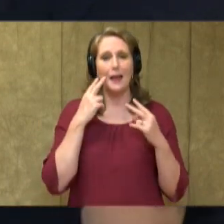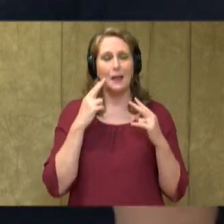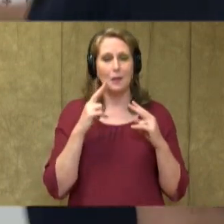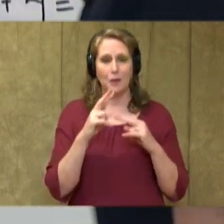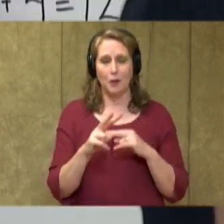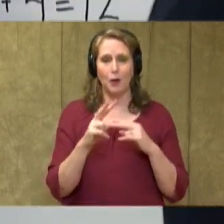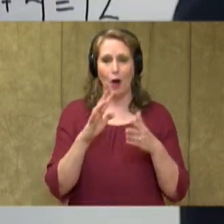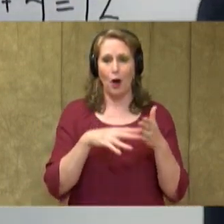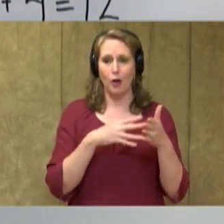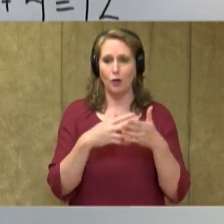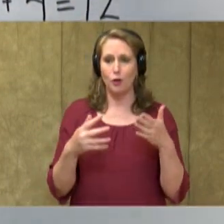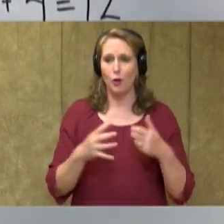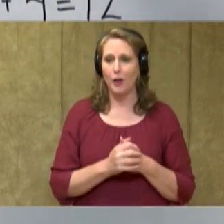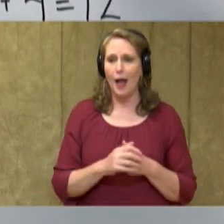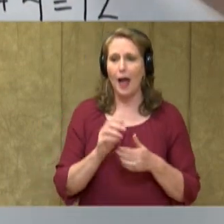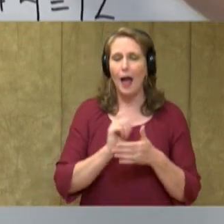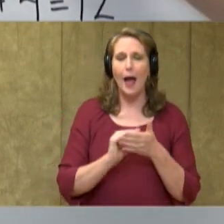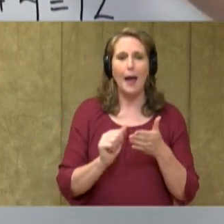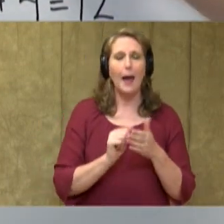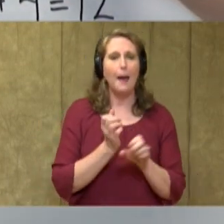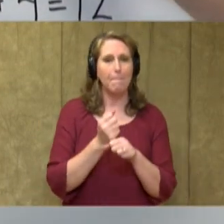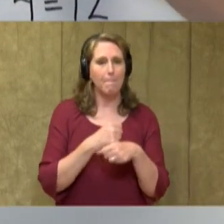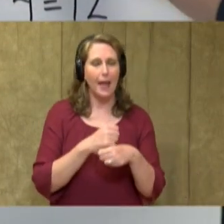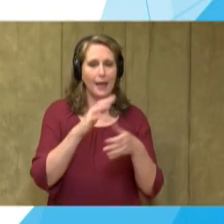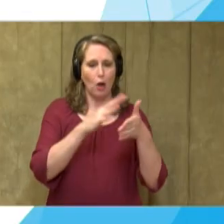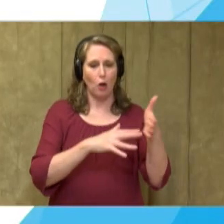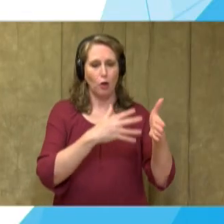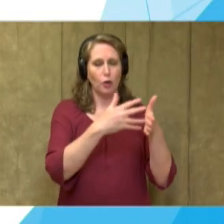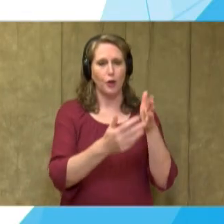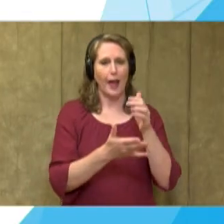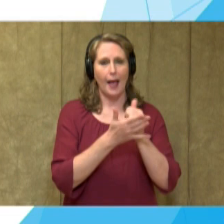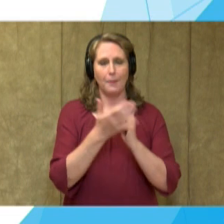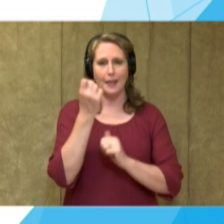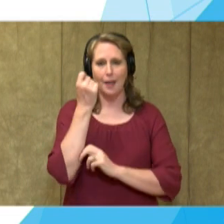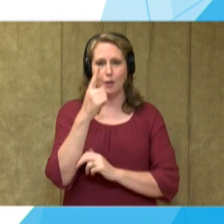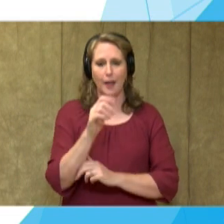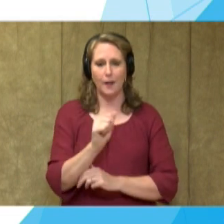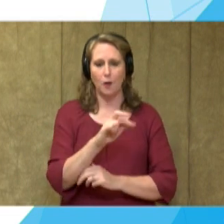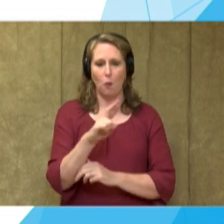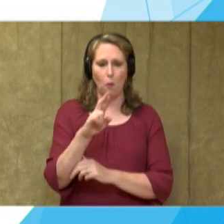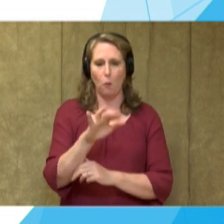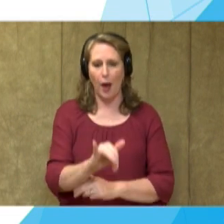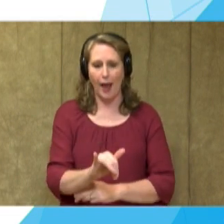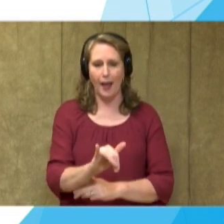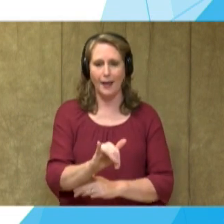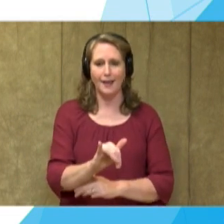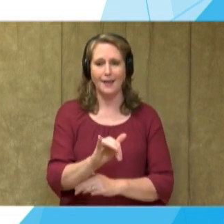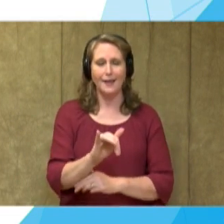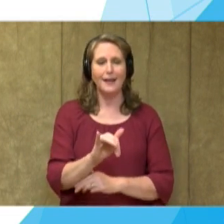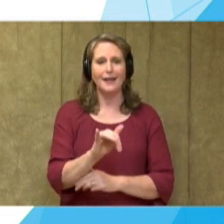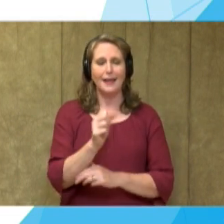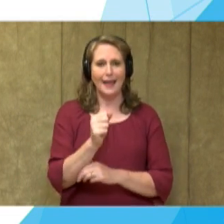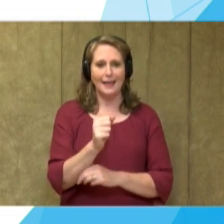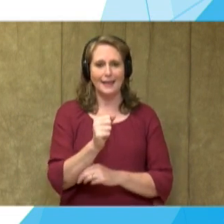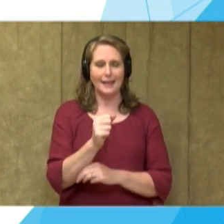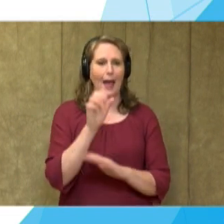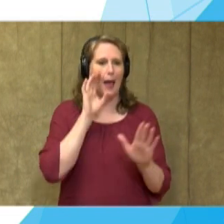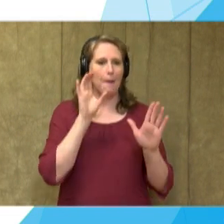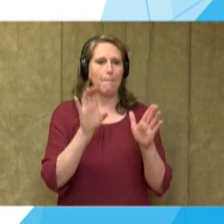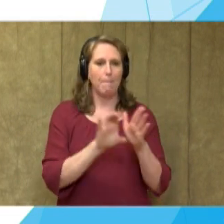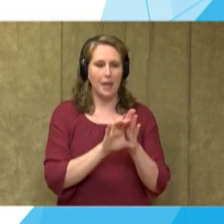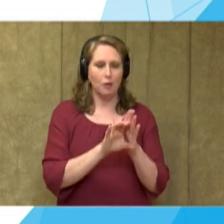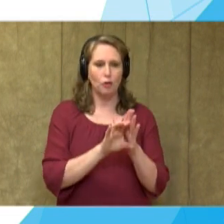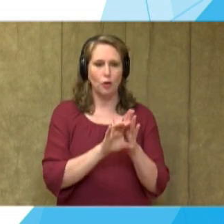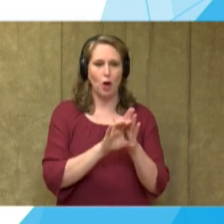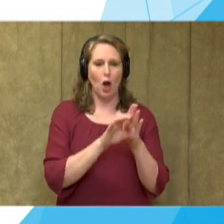our chart over here. I wrote a little chart to kind of help us with what an array is. So an array is an arrangement of objects